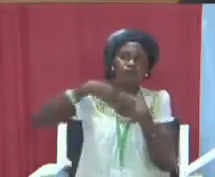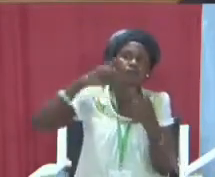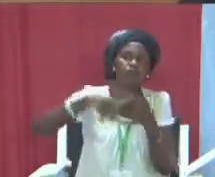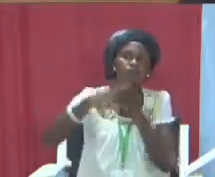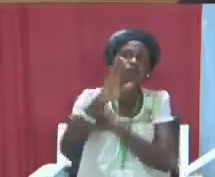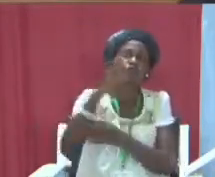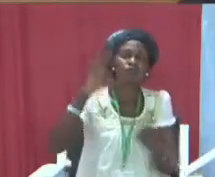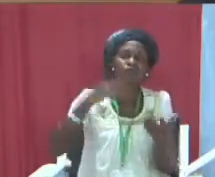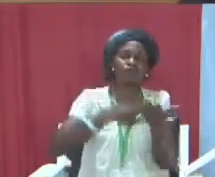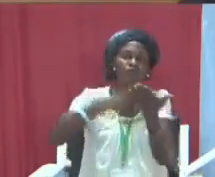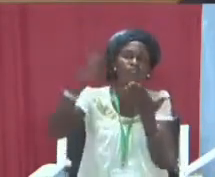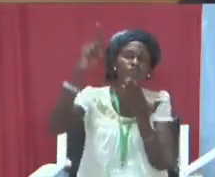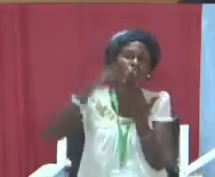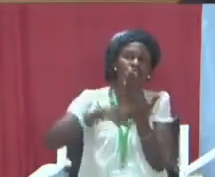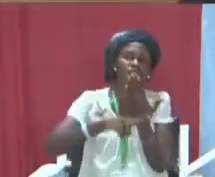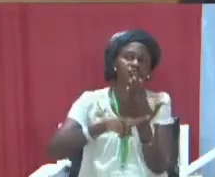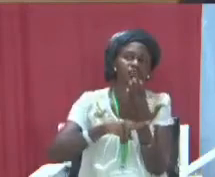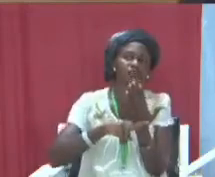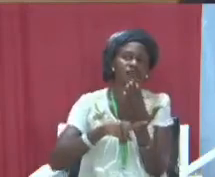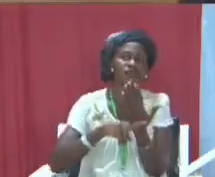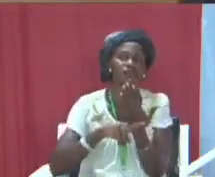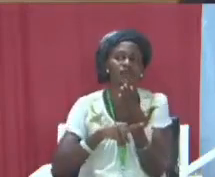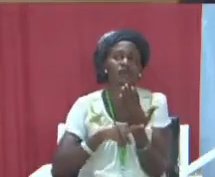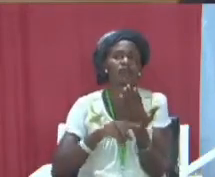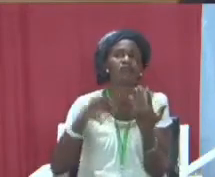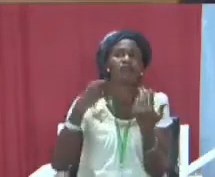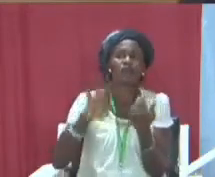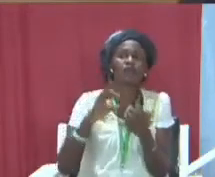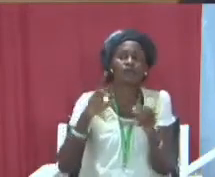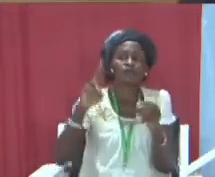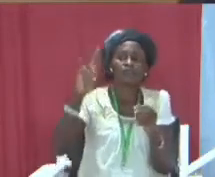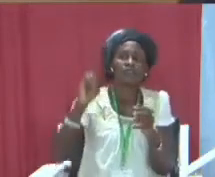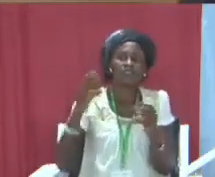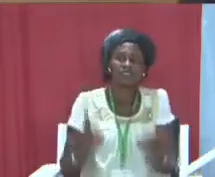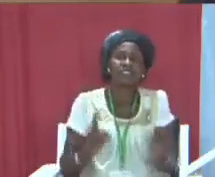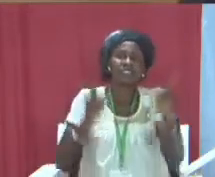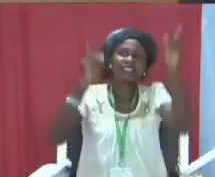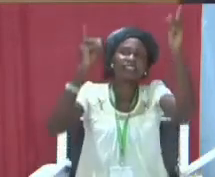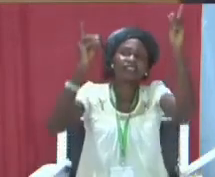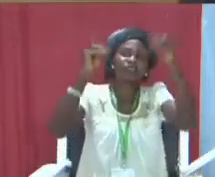of righteousness, of rededication to God,